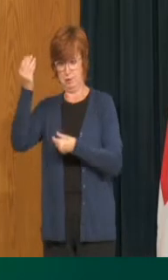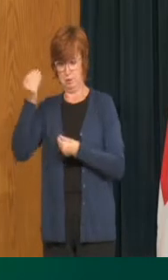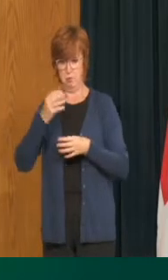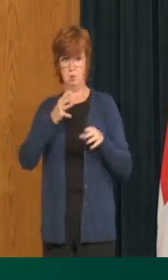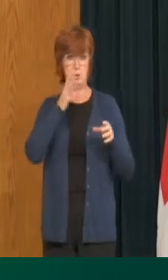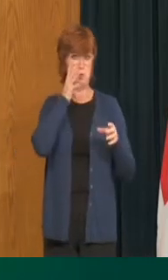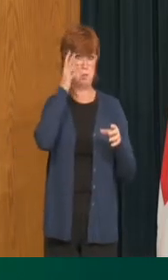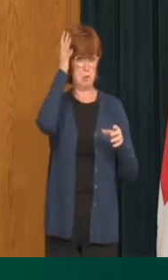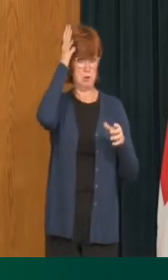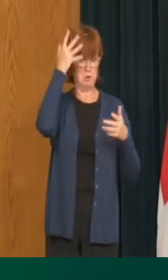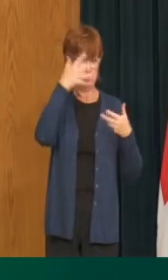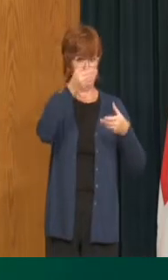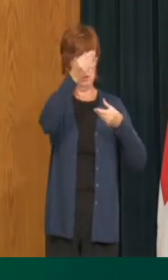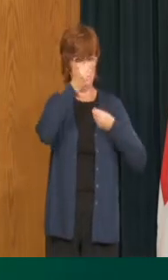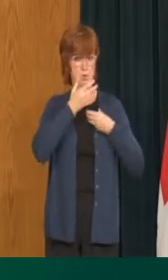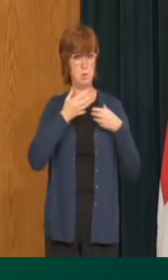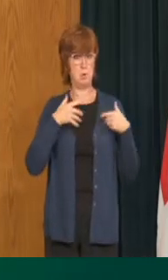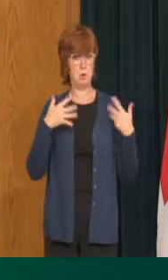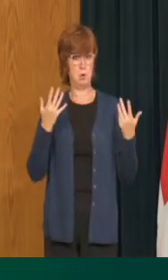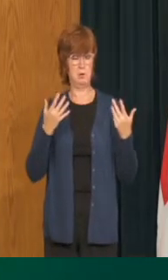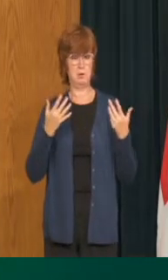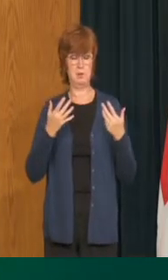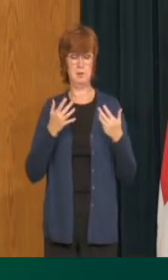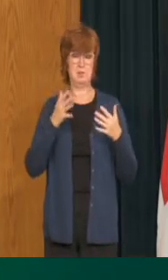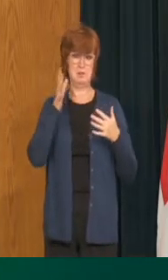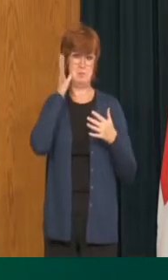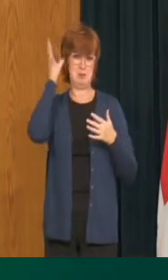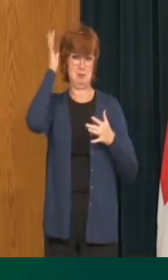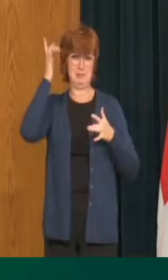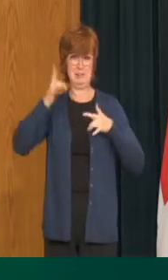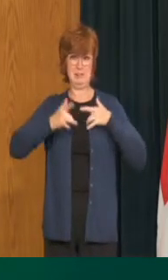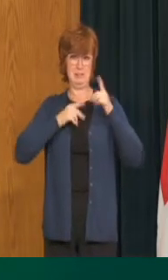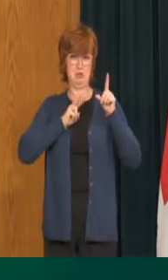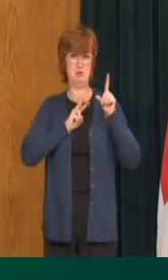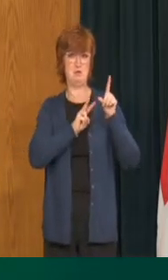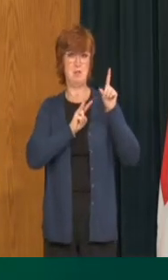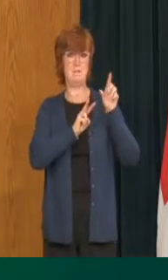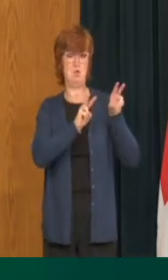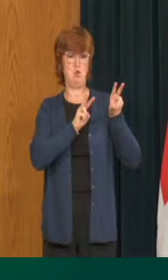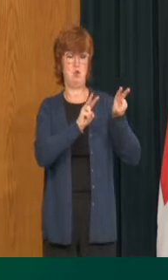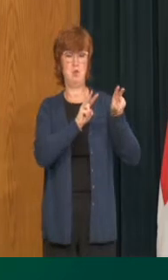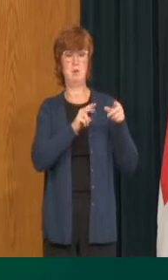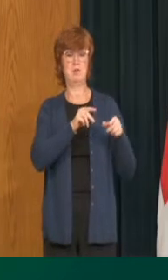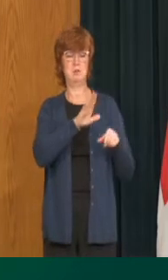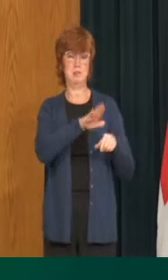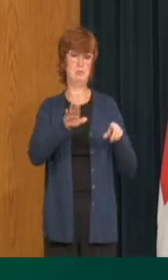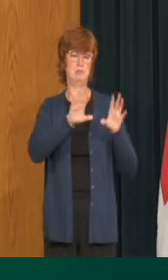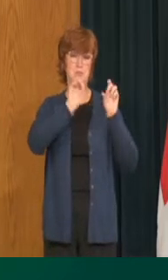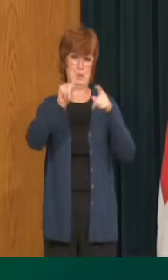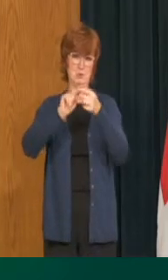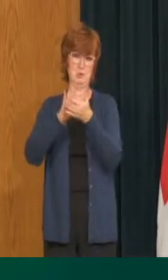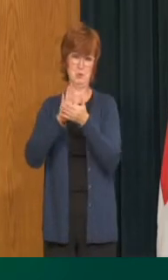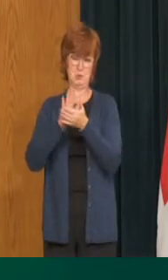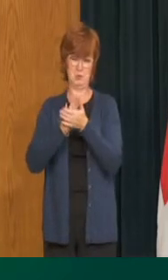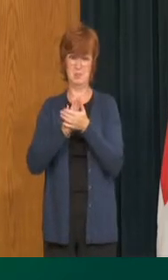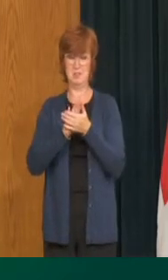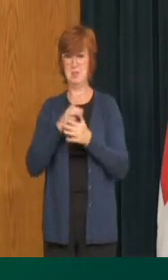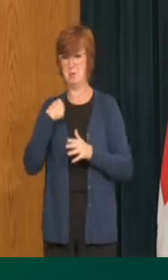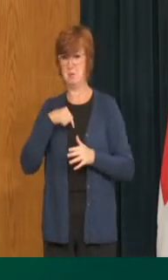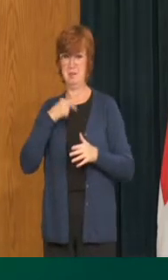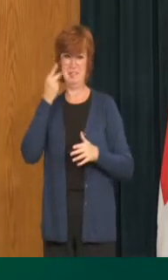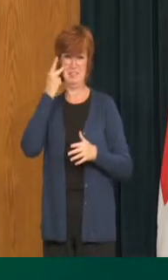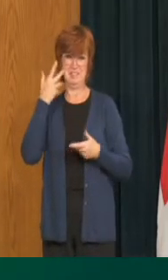many parents are looking forward to for children going back to school. Many children are looking forward. We all realize the positive impact schools